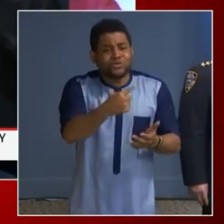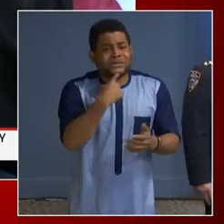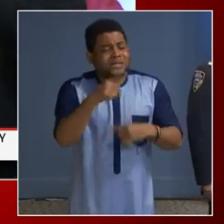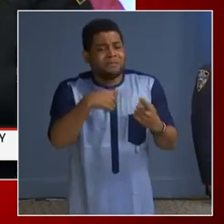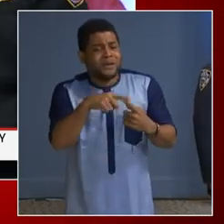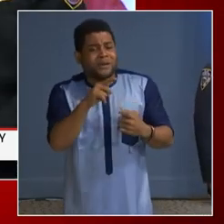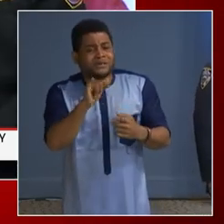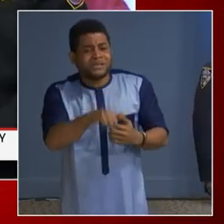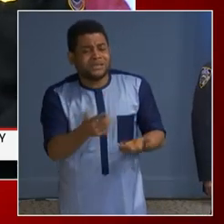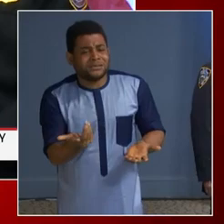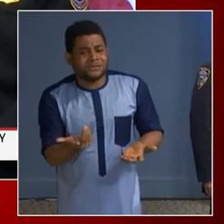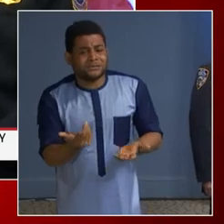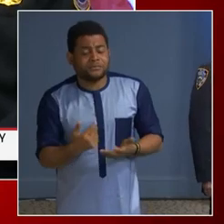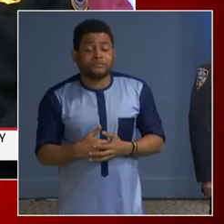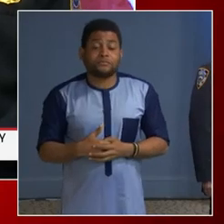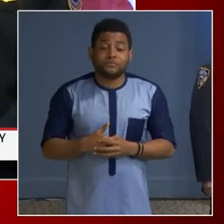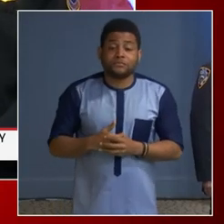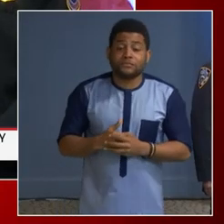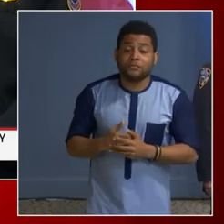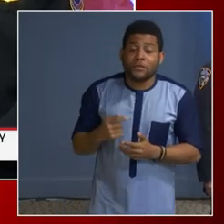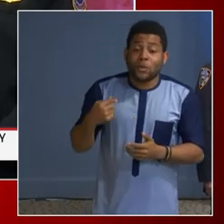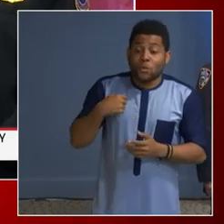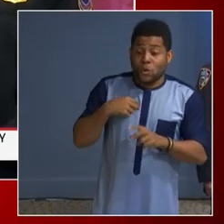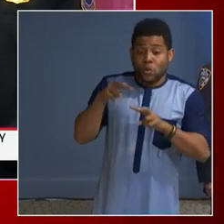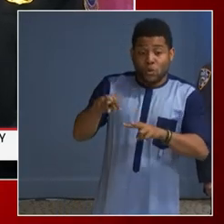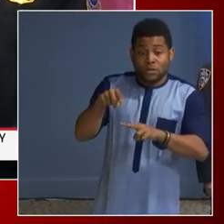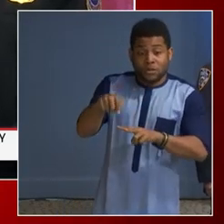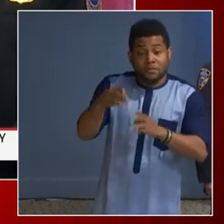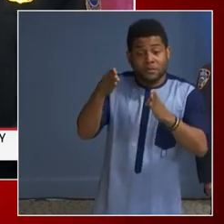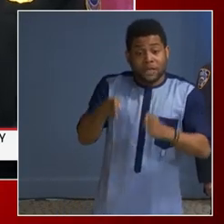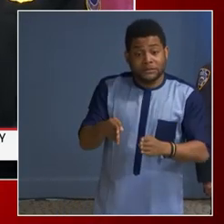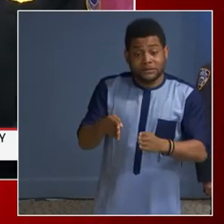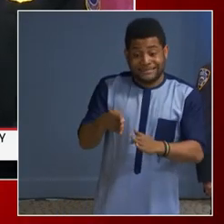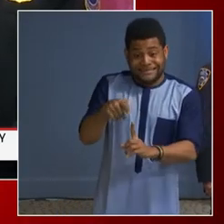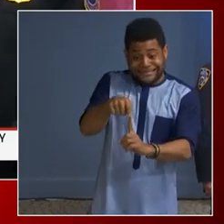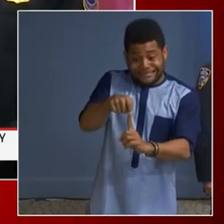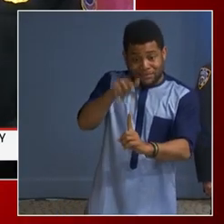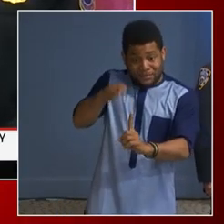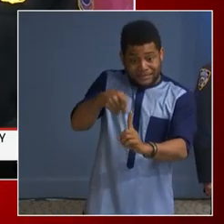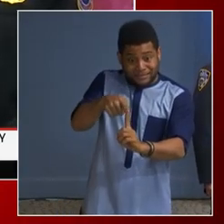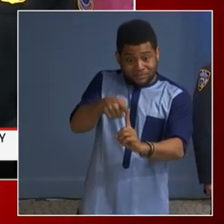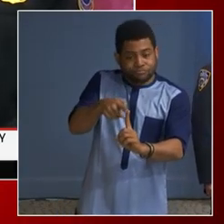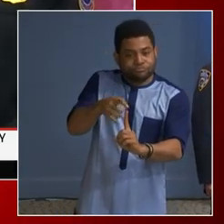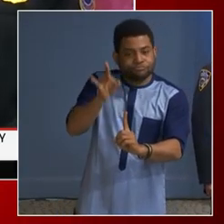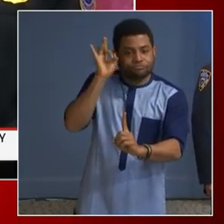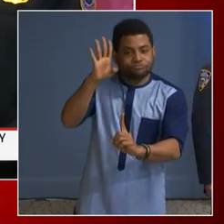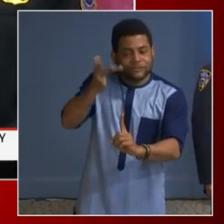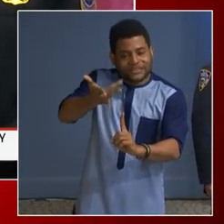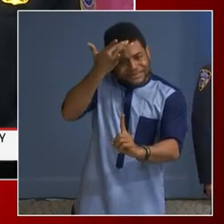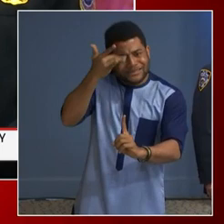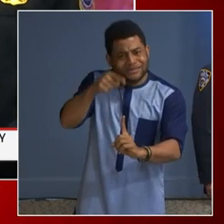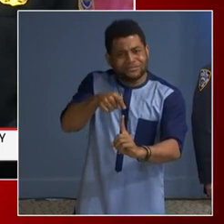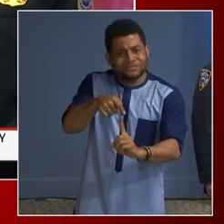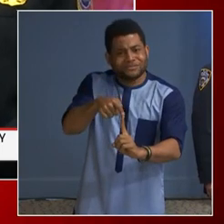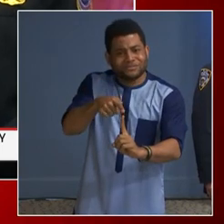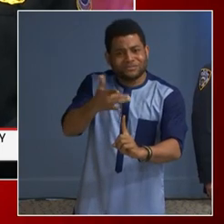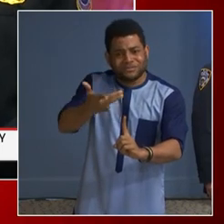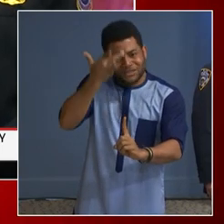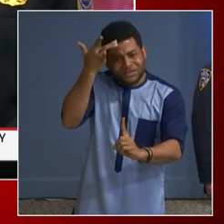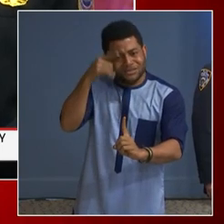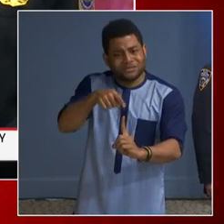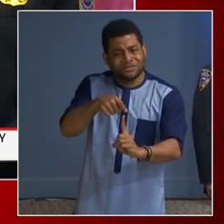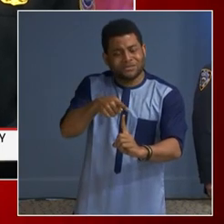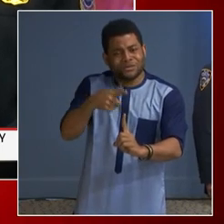a person who's clearly sick and is targeting, I shouldn't use the word sick, clearly depraved,